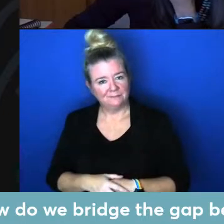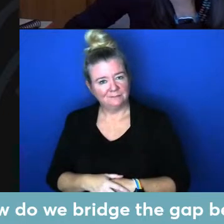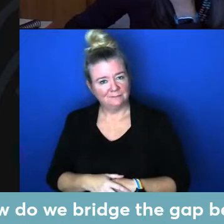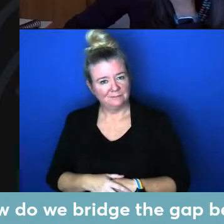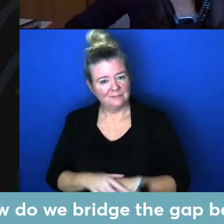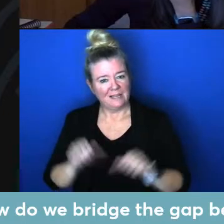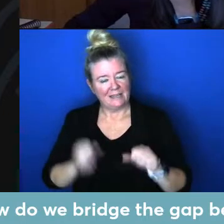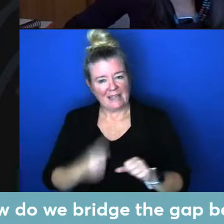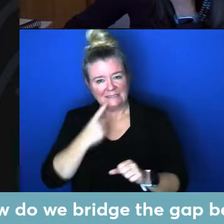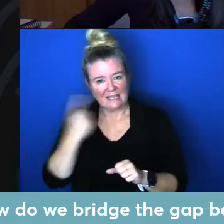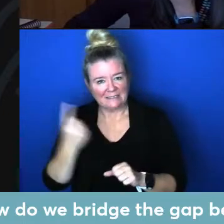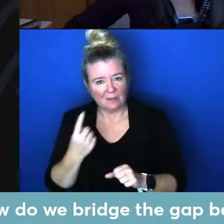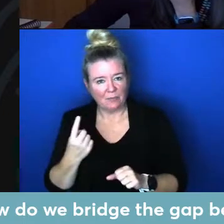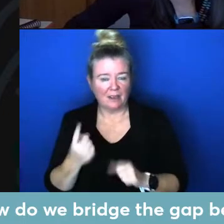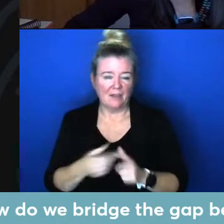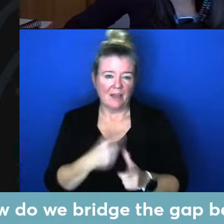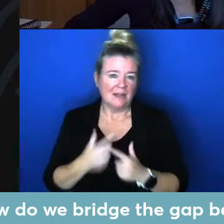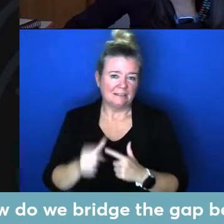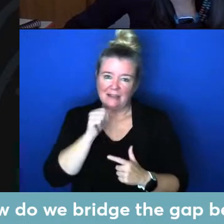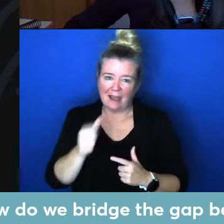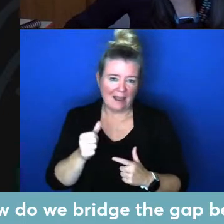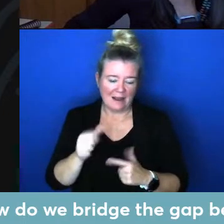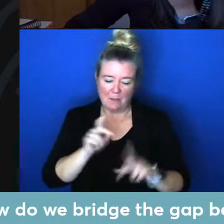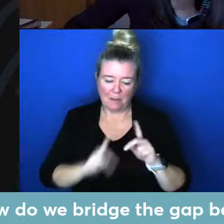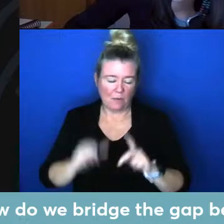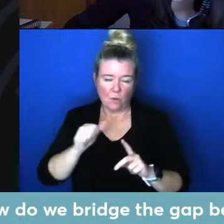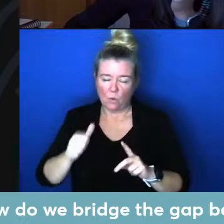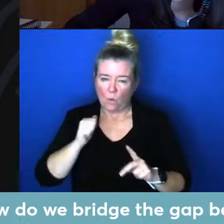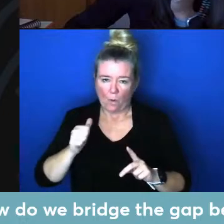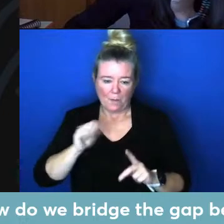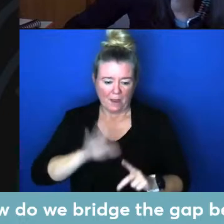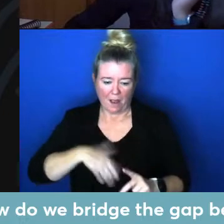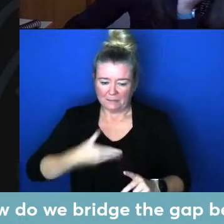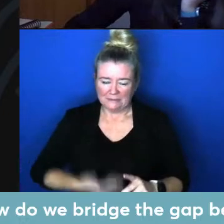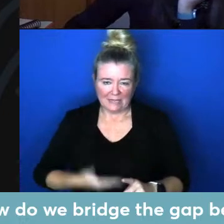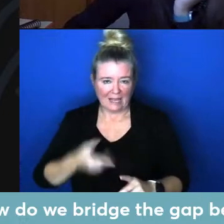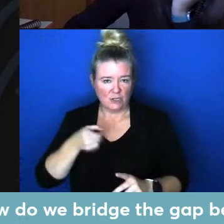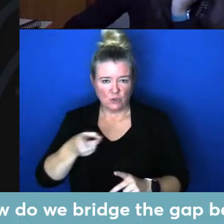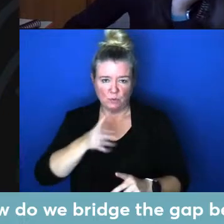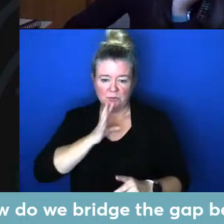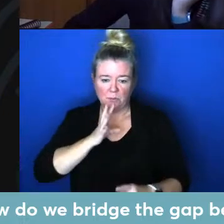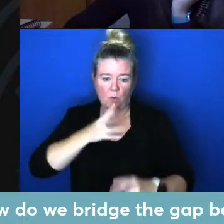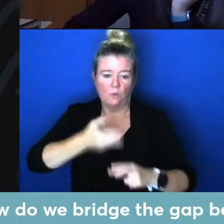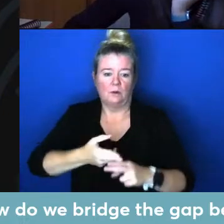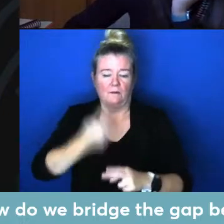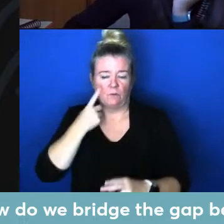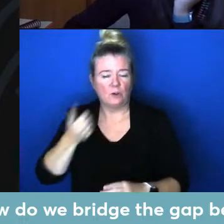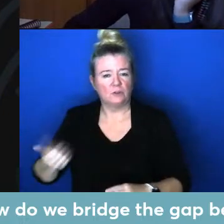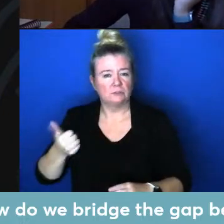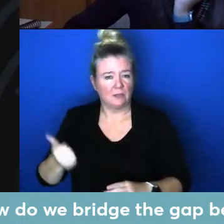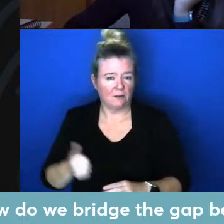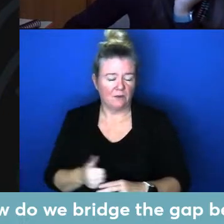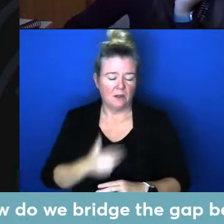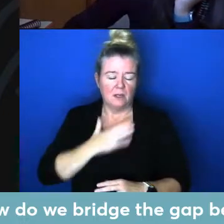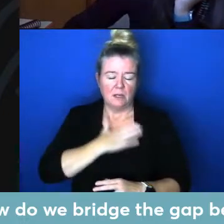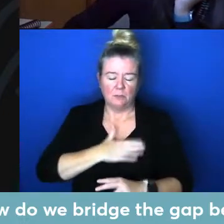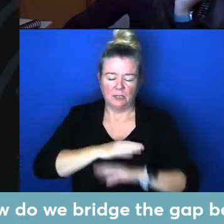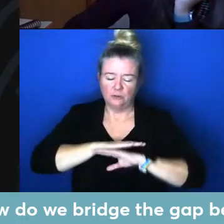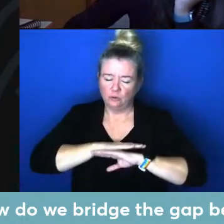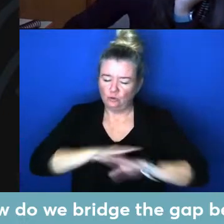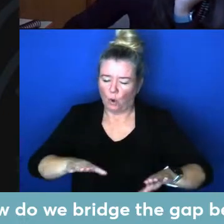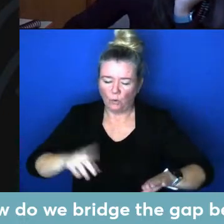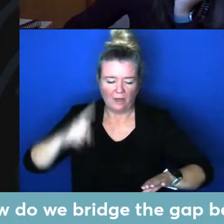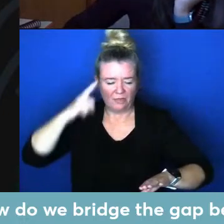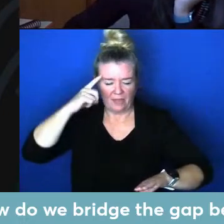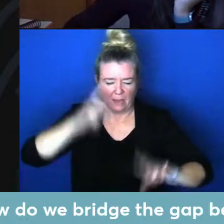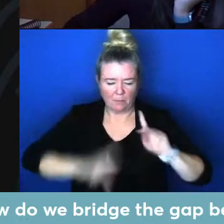say something, and that it's not to, and that people are not going to be upset that you spoke for yourself. Please don't ever think that